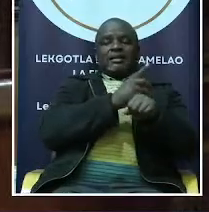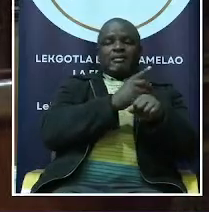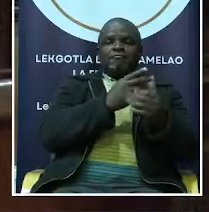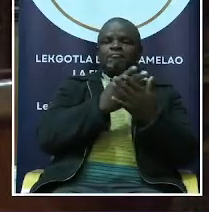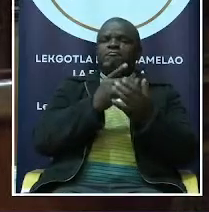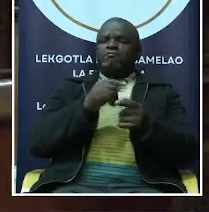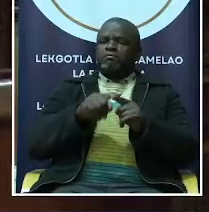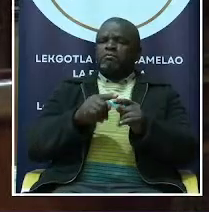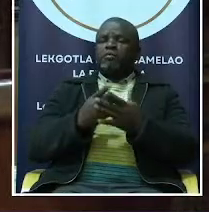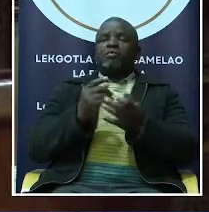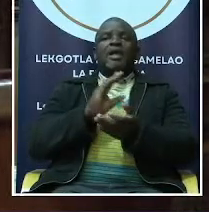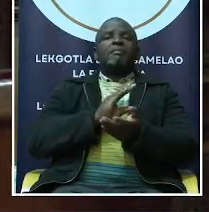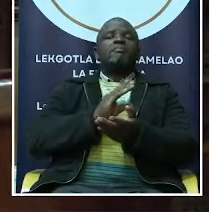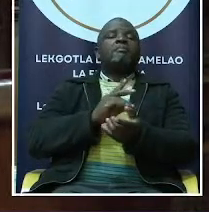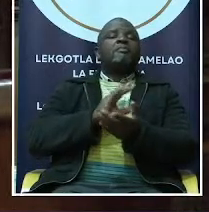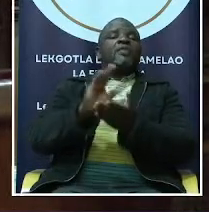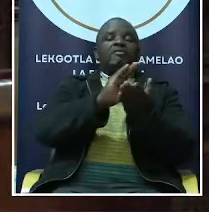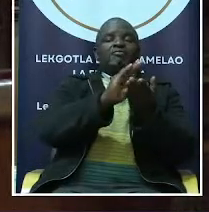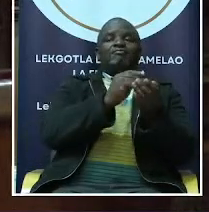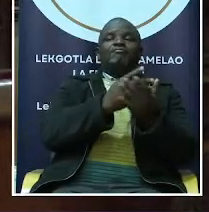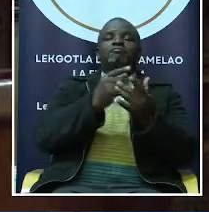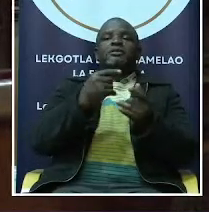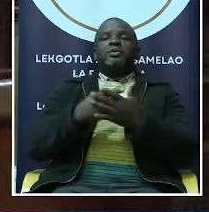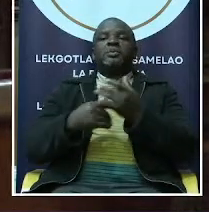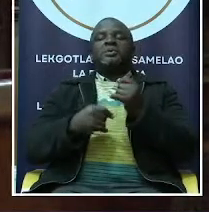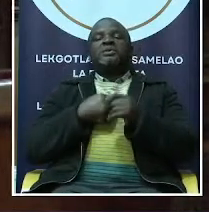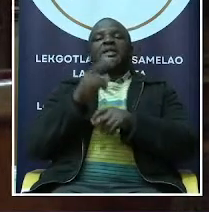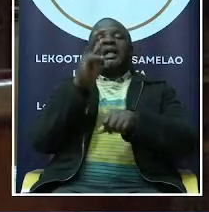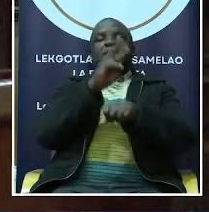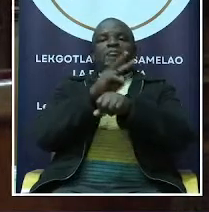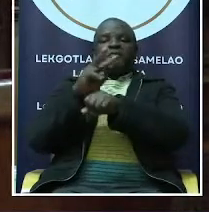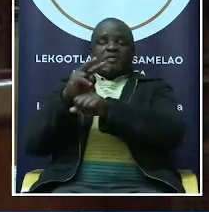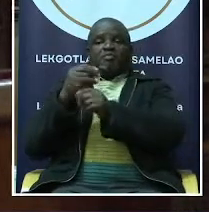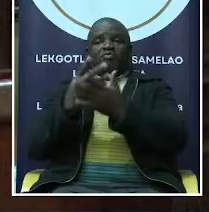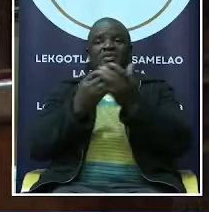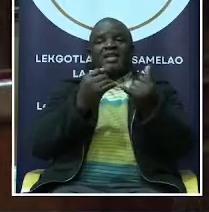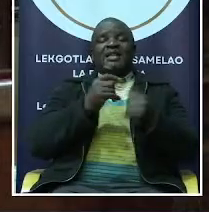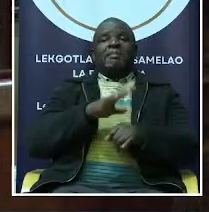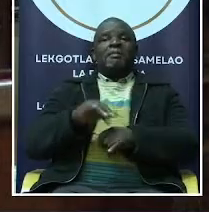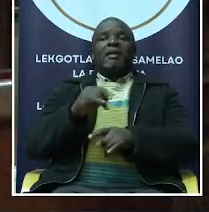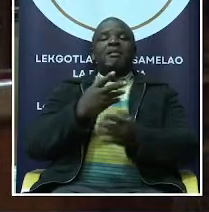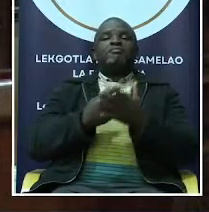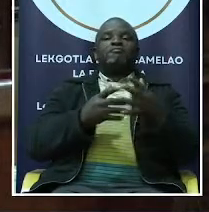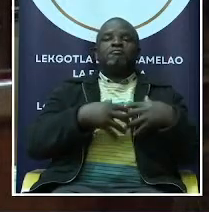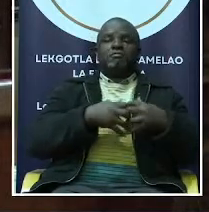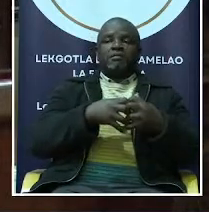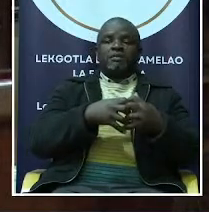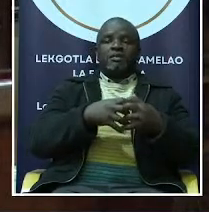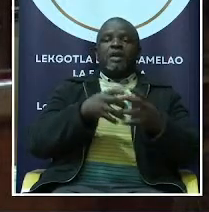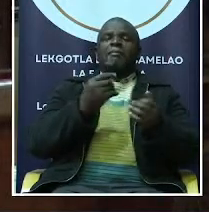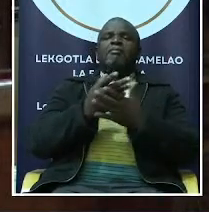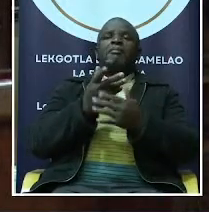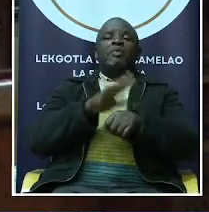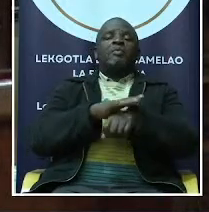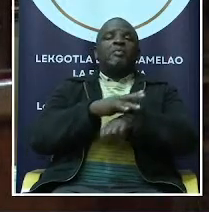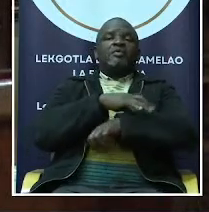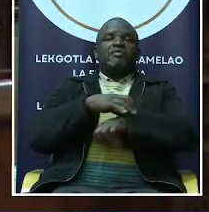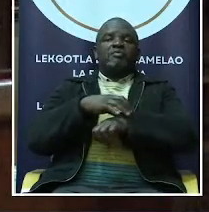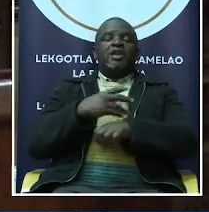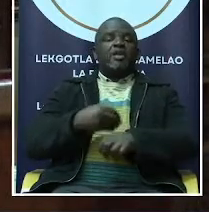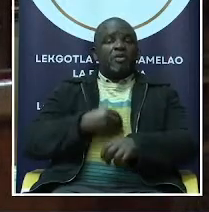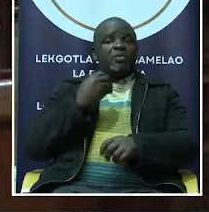pipelines, mentorship, and space to start up, especially in the township and rural areas. Bacha ba rona, they do